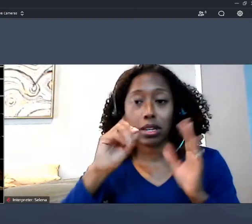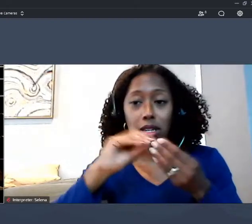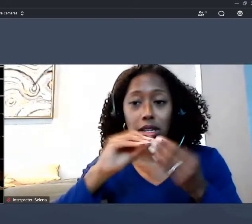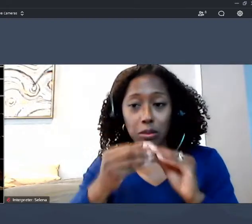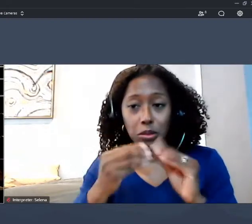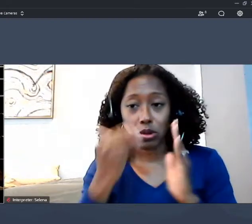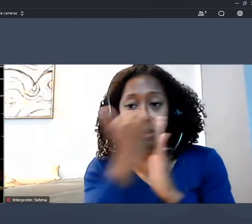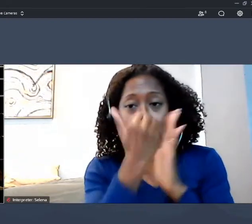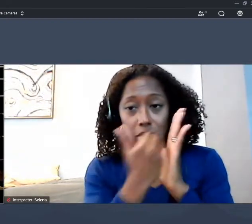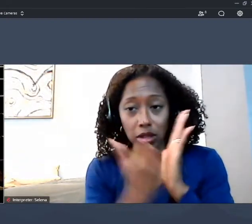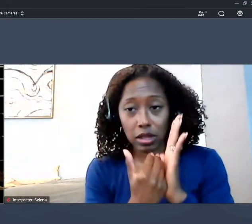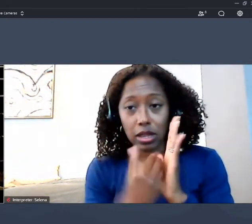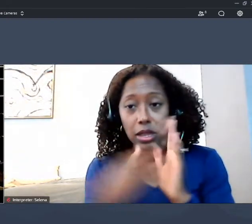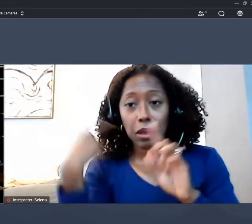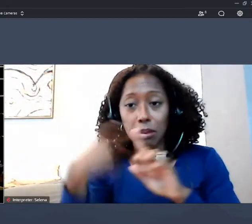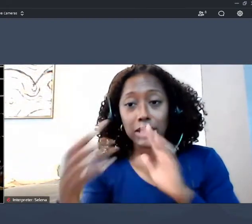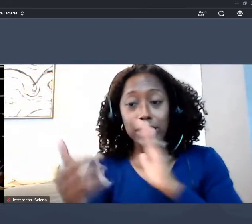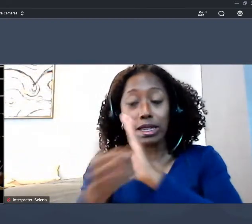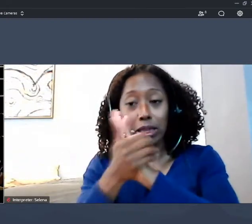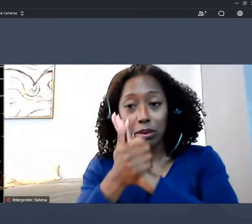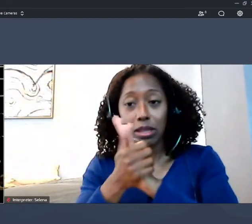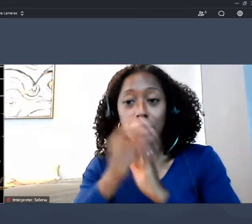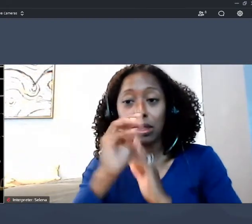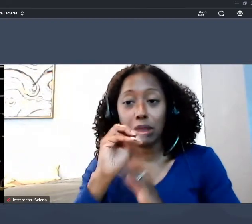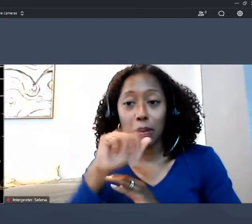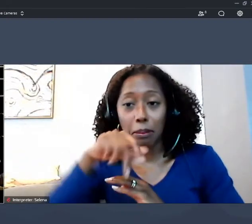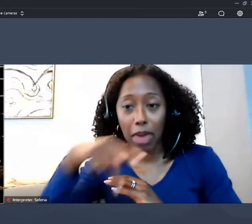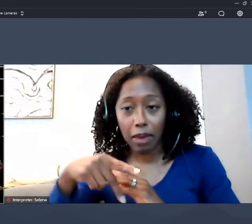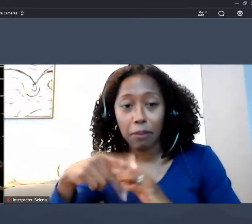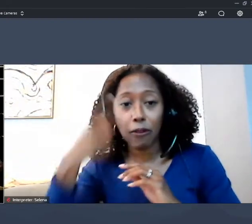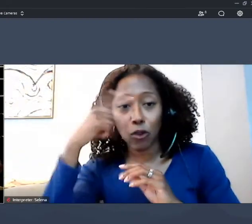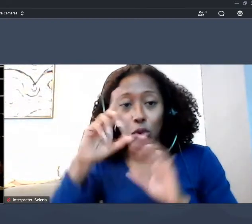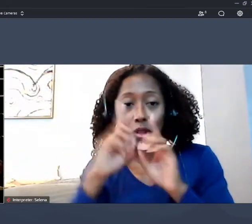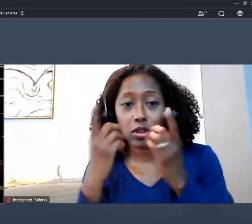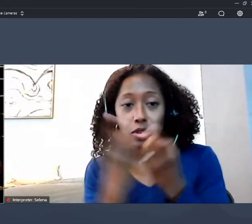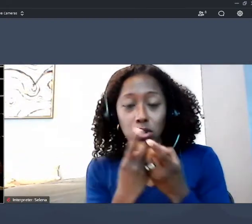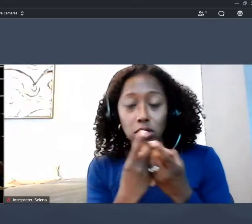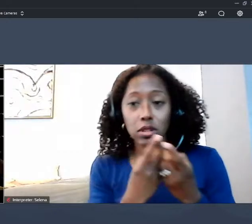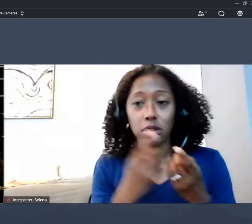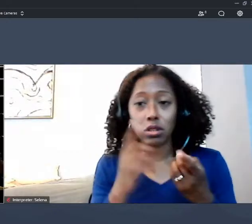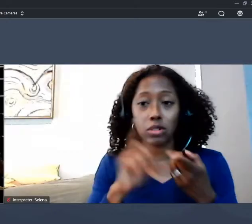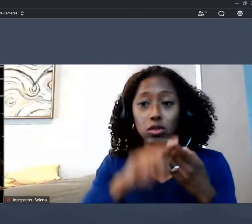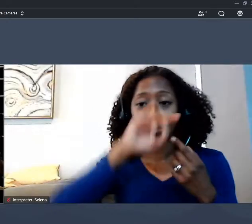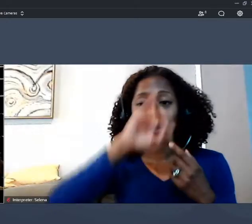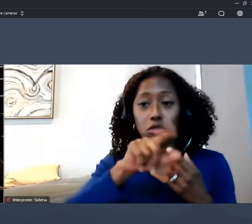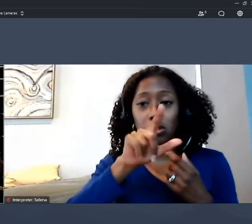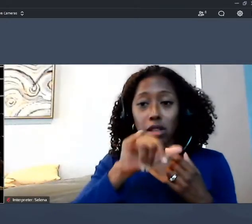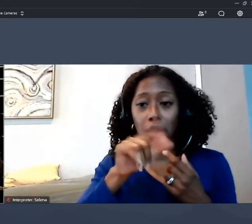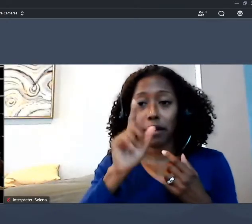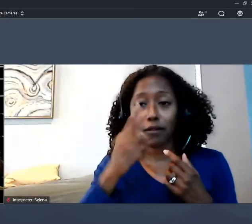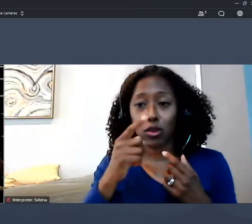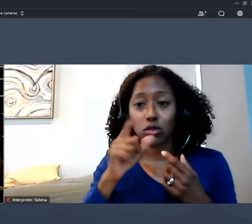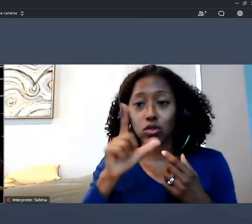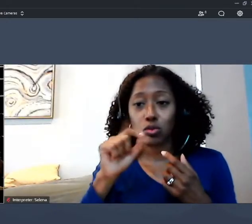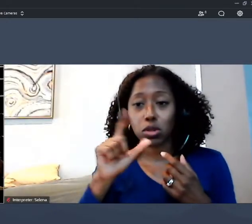and amended the map of the district. So until July 1st, 2026, roughly 5 years from